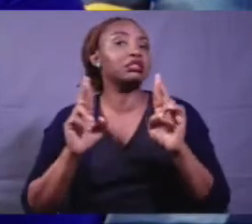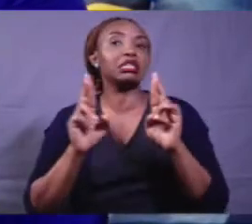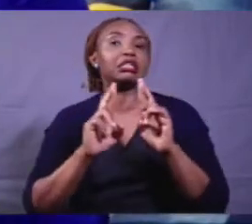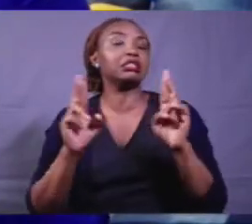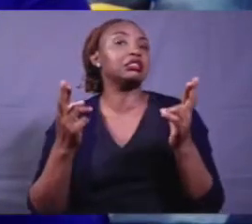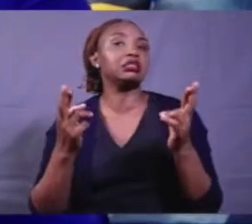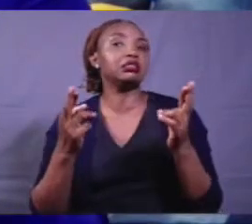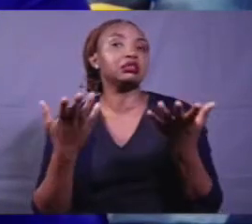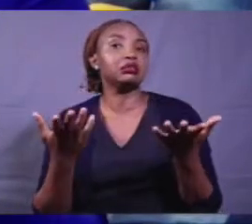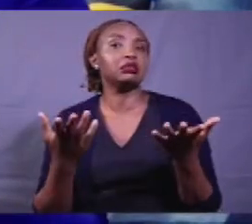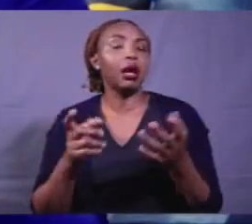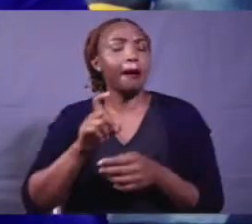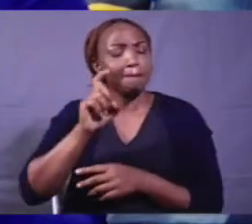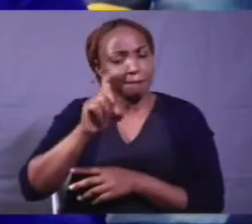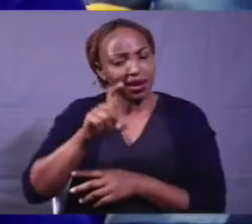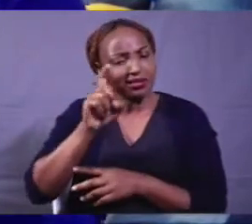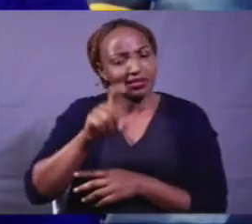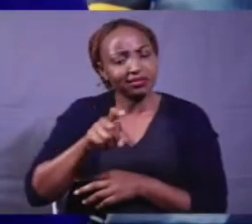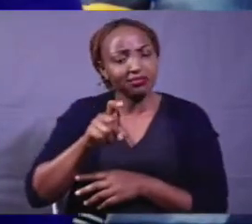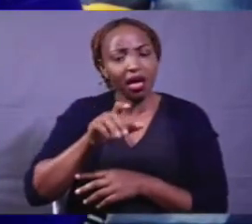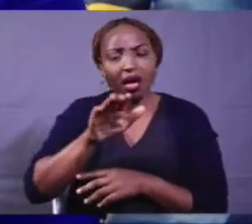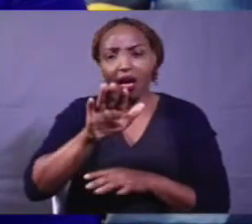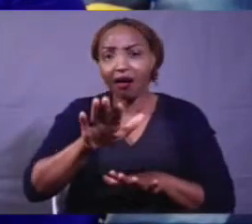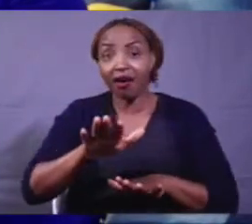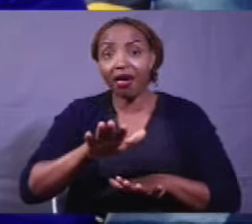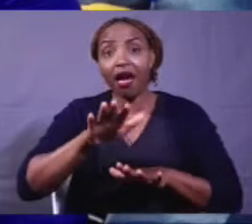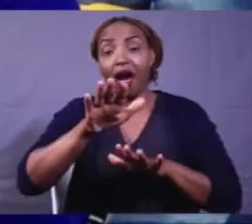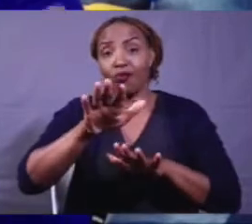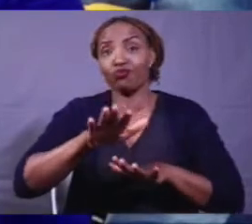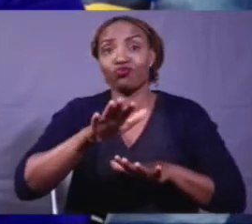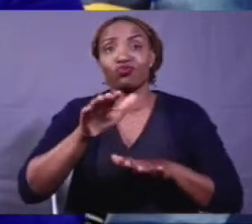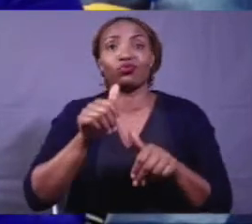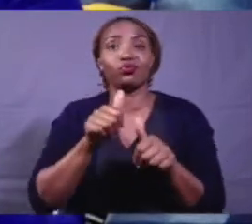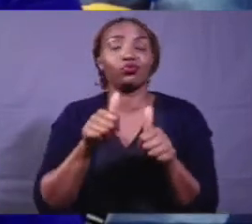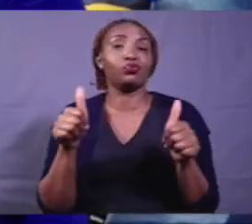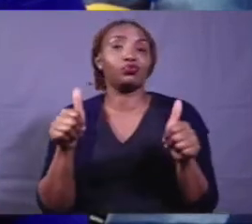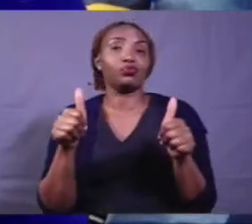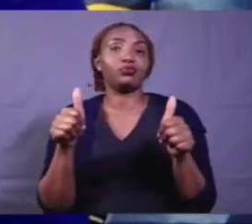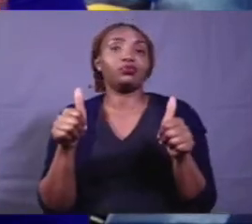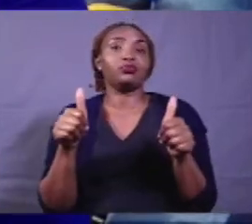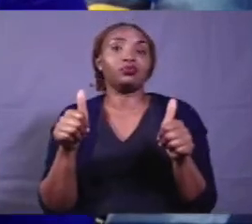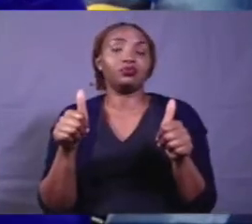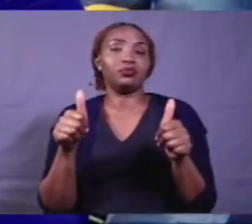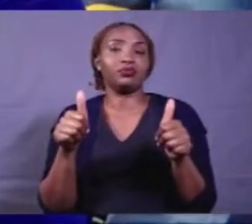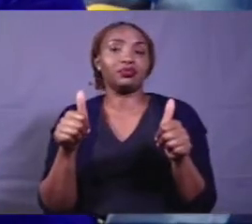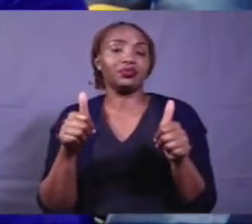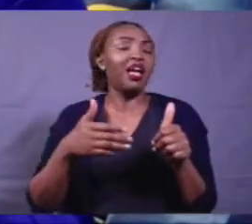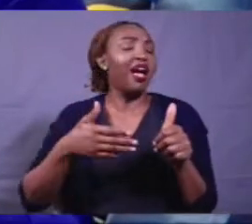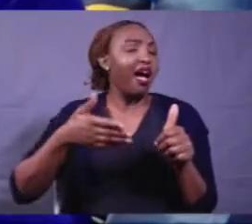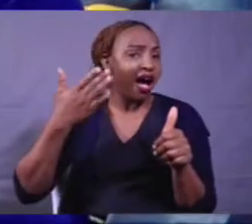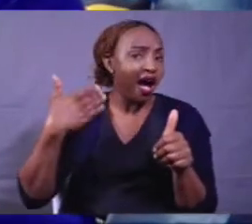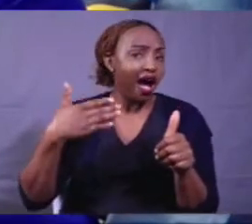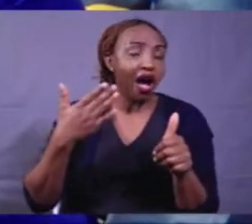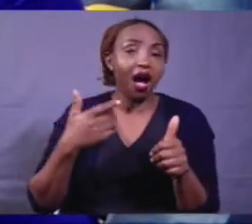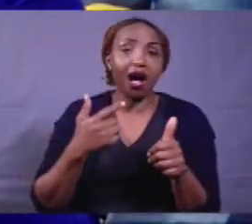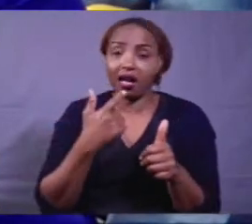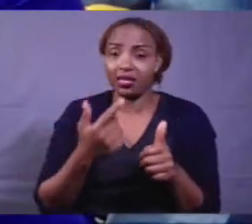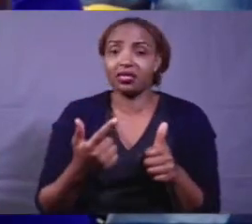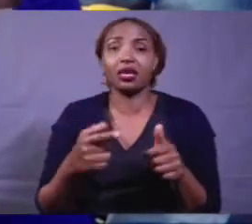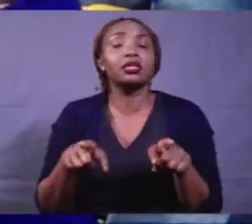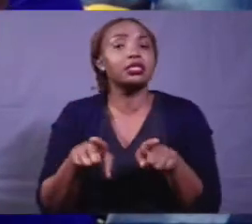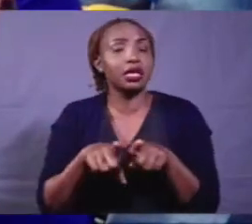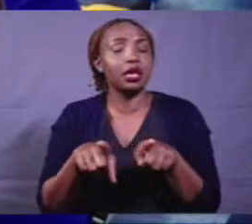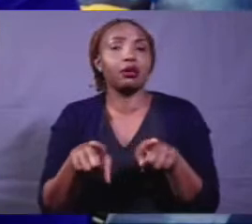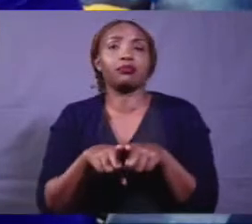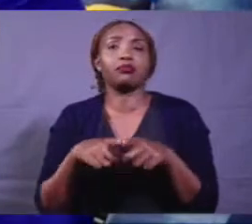careful. And let's remember that, I alluded to this earlier. I said, in this world, whether we like it or